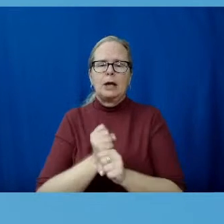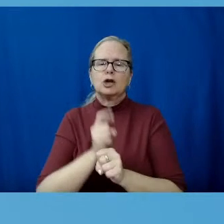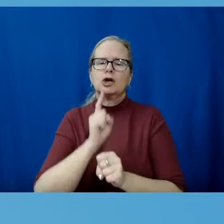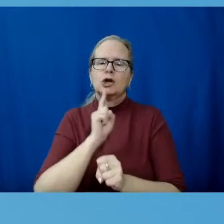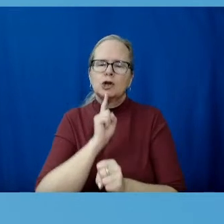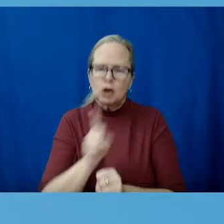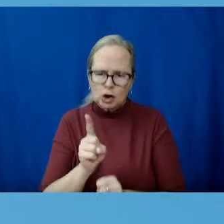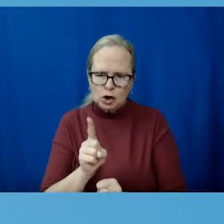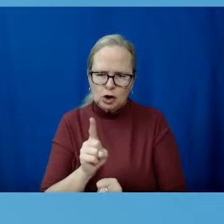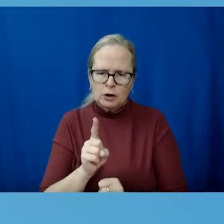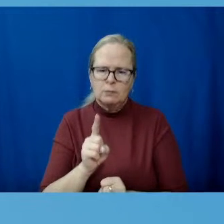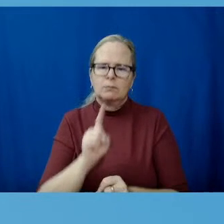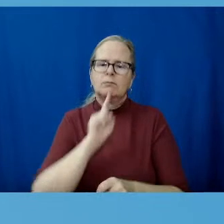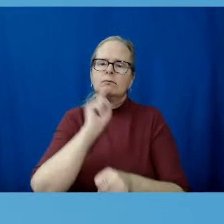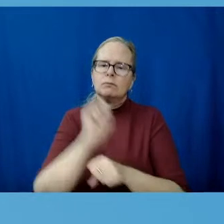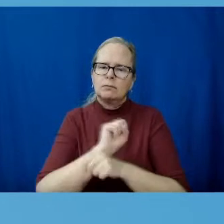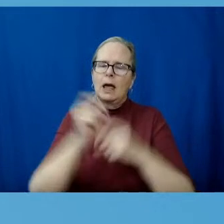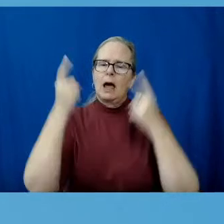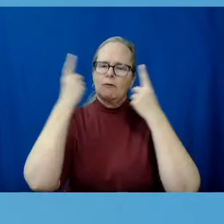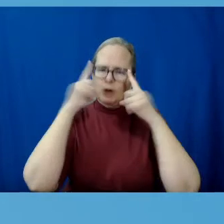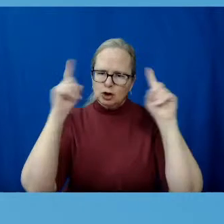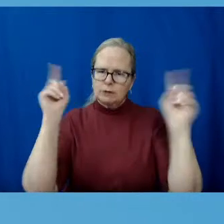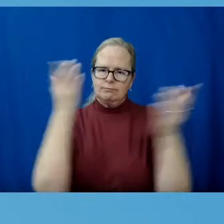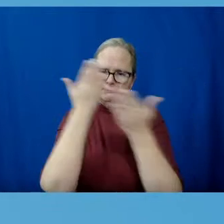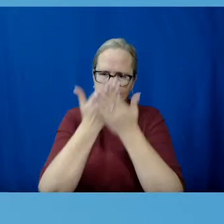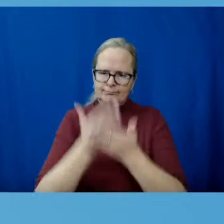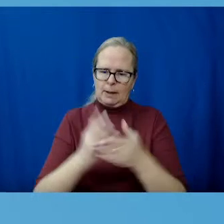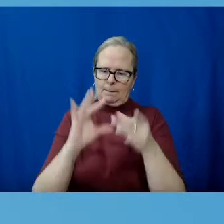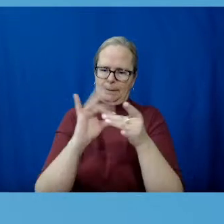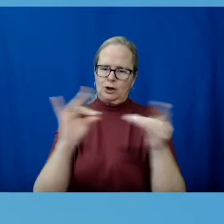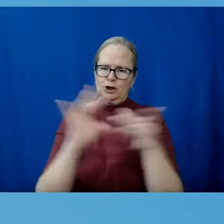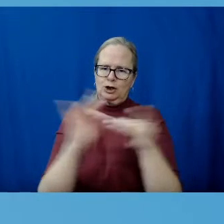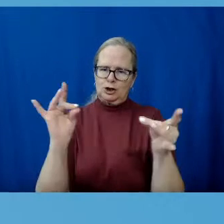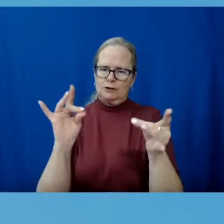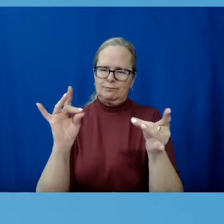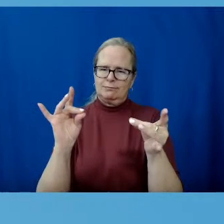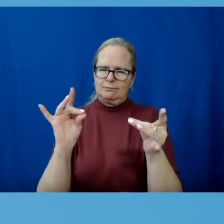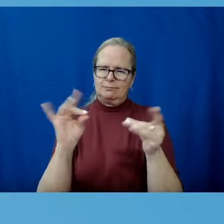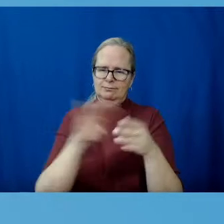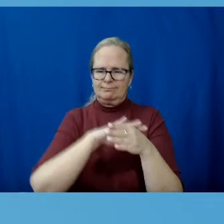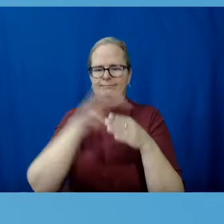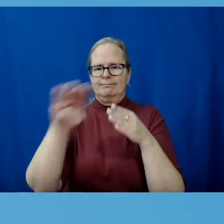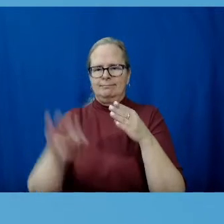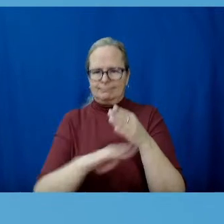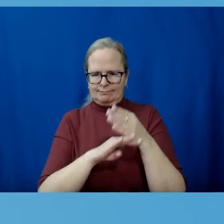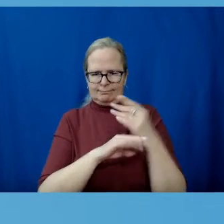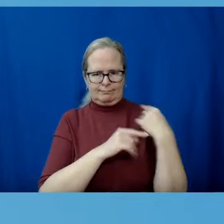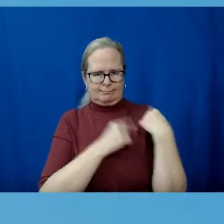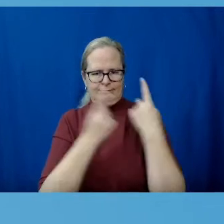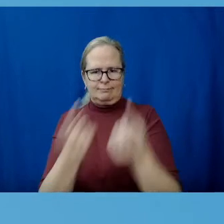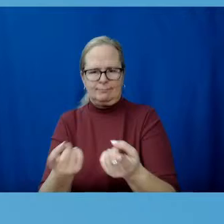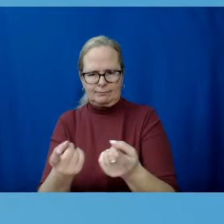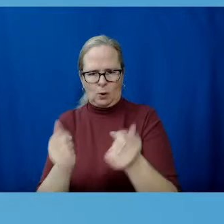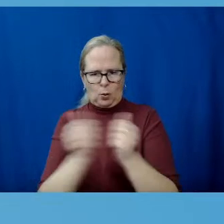the jurisdictions that was consistent with what the Public Health Agency of Canada was saying. And